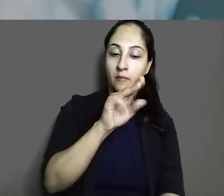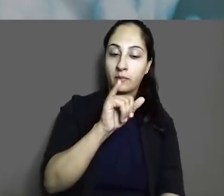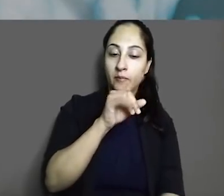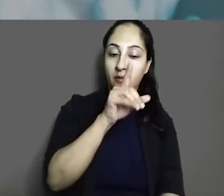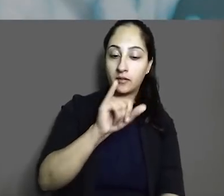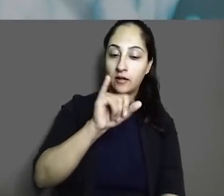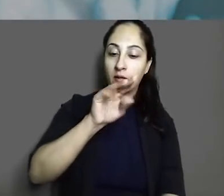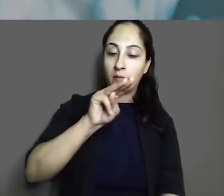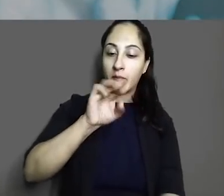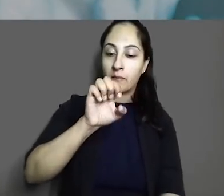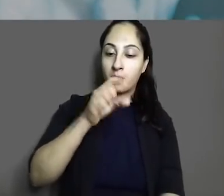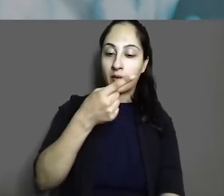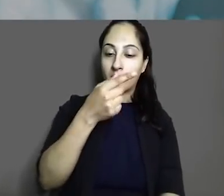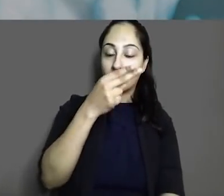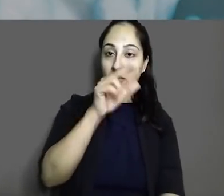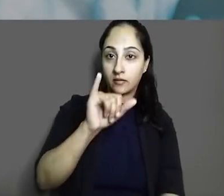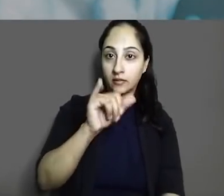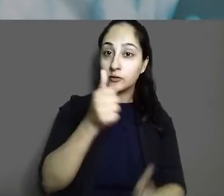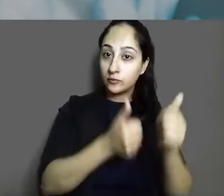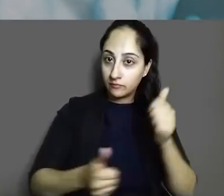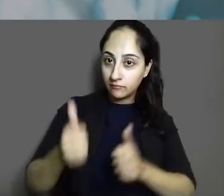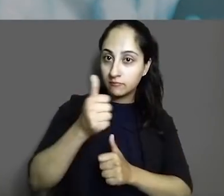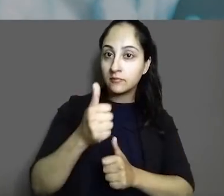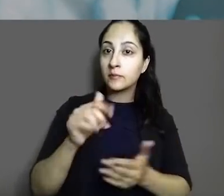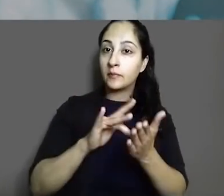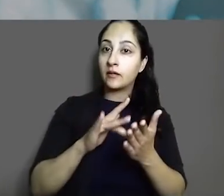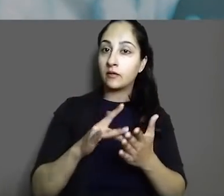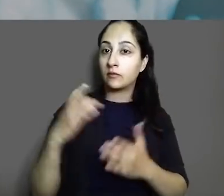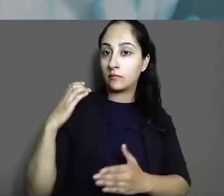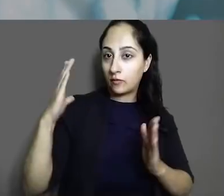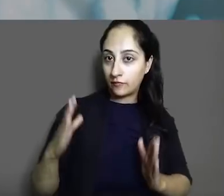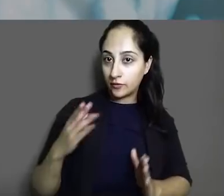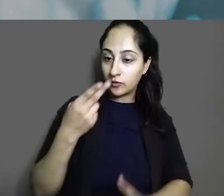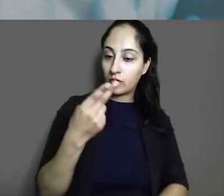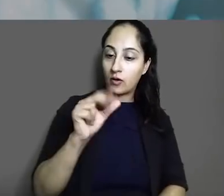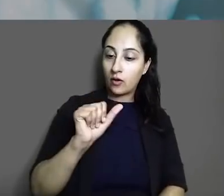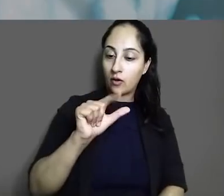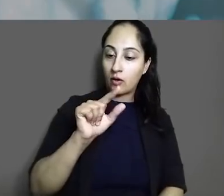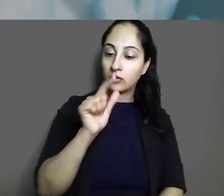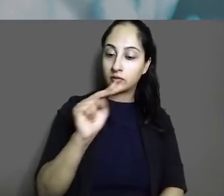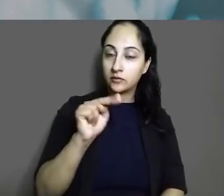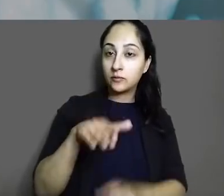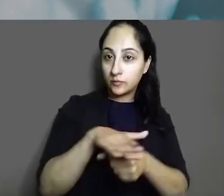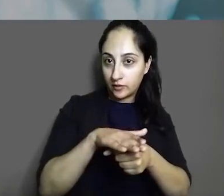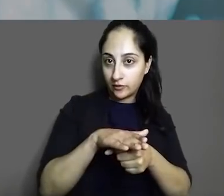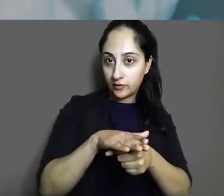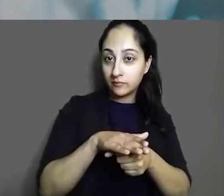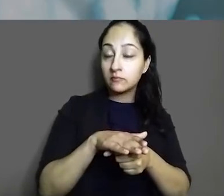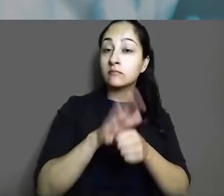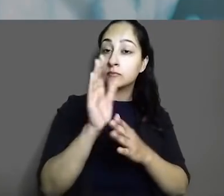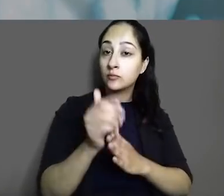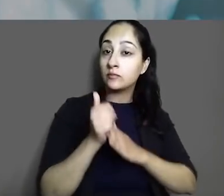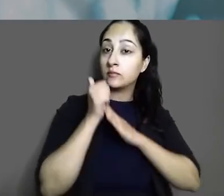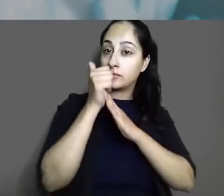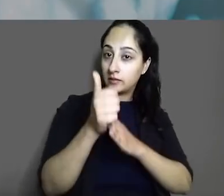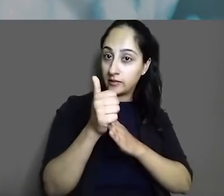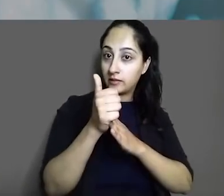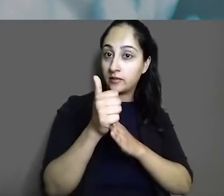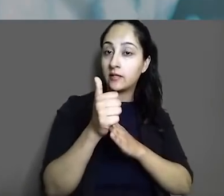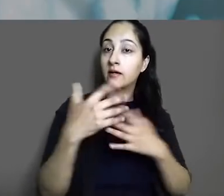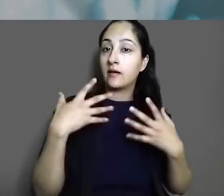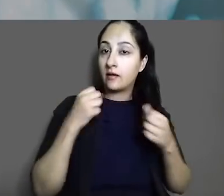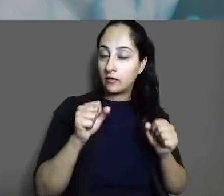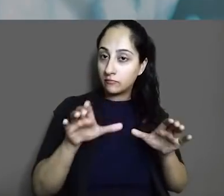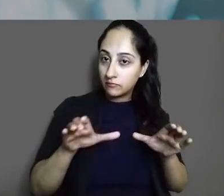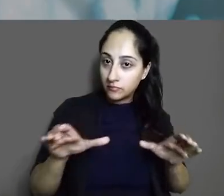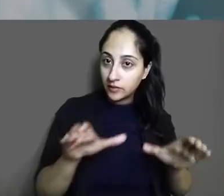Dr. Hamida Megani is the Commissioner and Medical Officer of Health for Halton Region. In this role, she leads local public